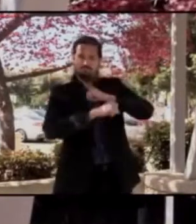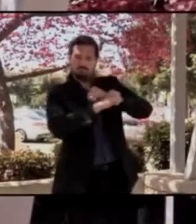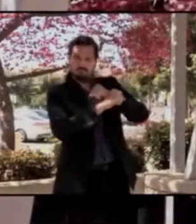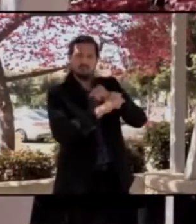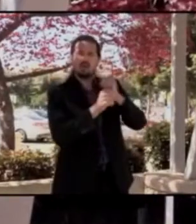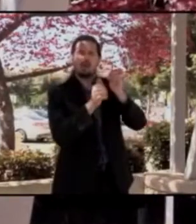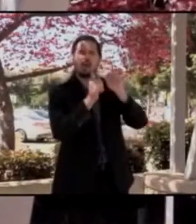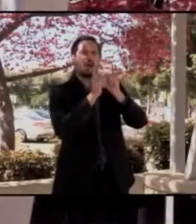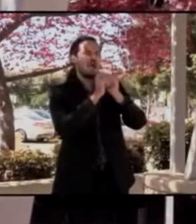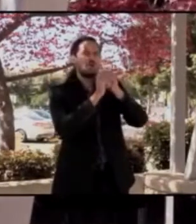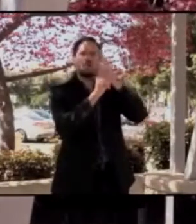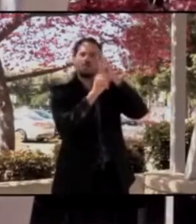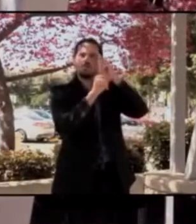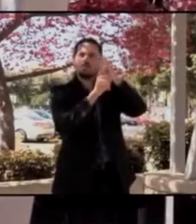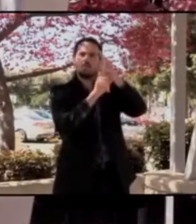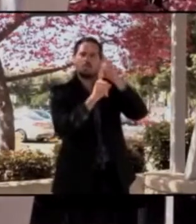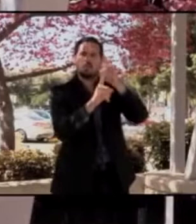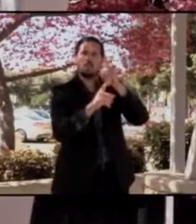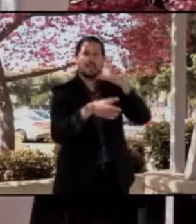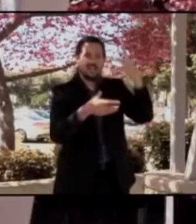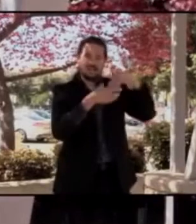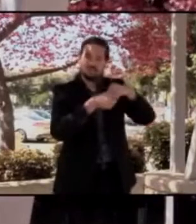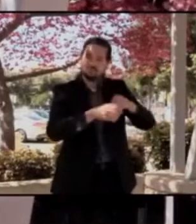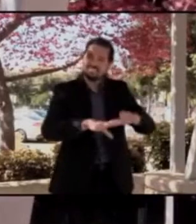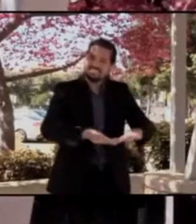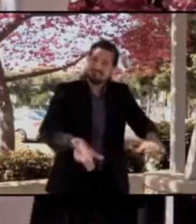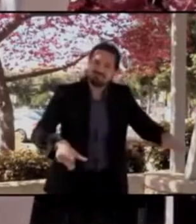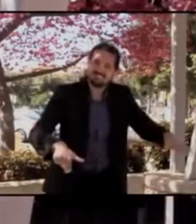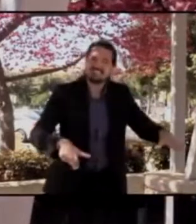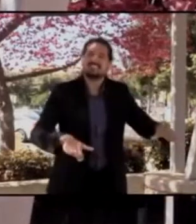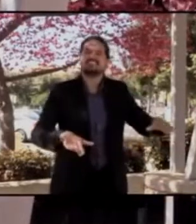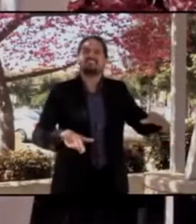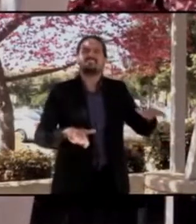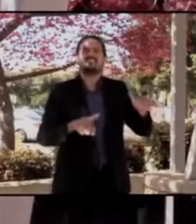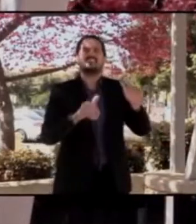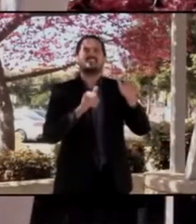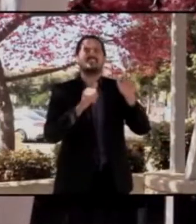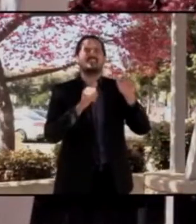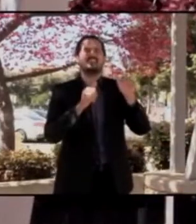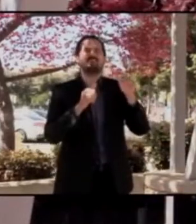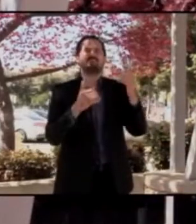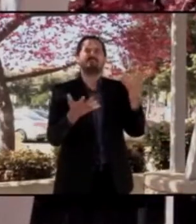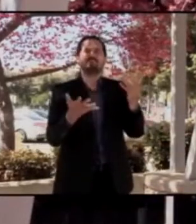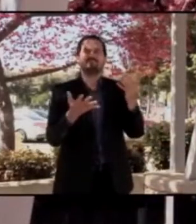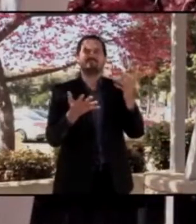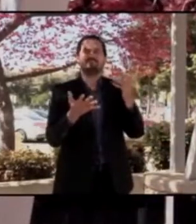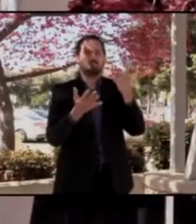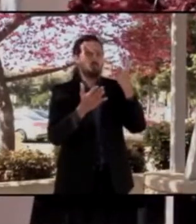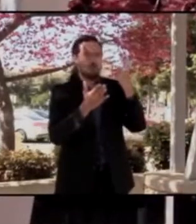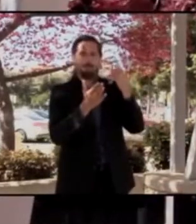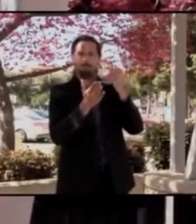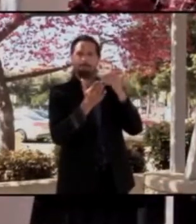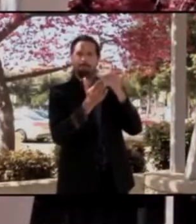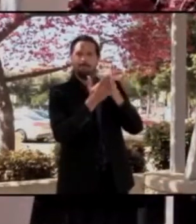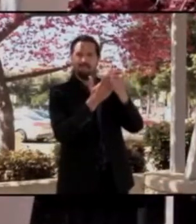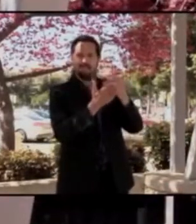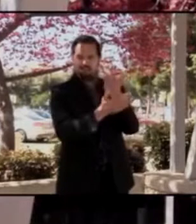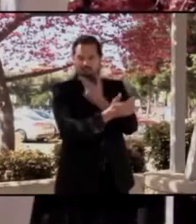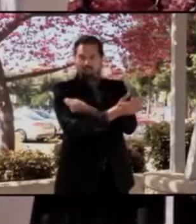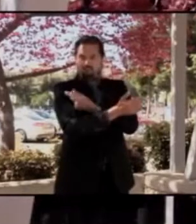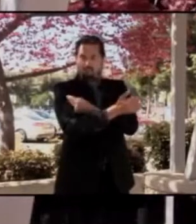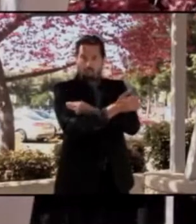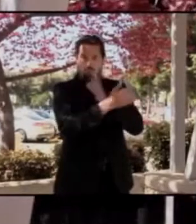How does this 1 million doses fit into reaching the goal of herd immunity? I can start off, and then